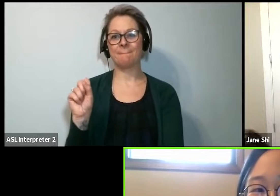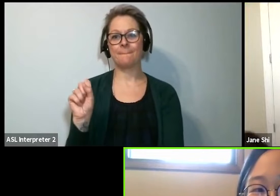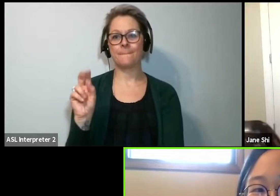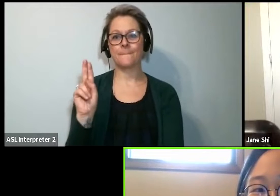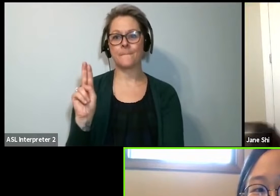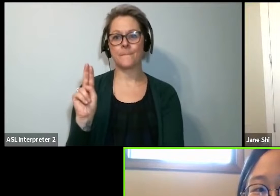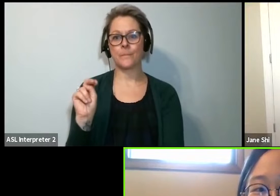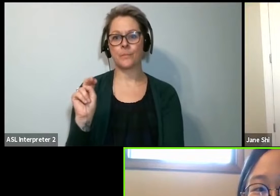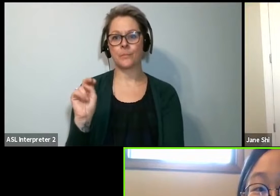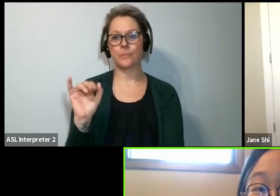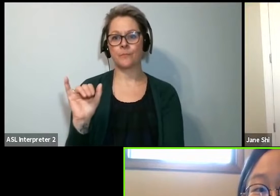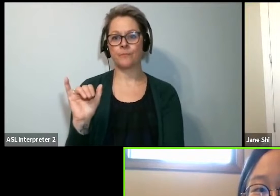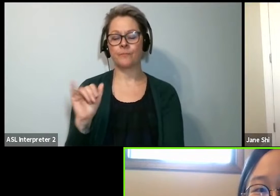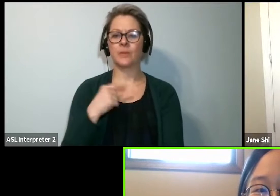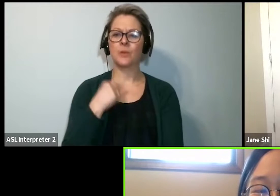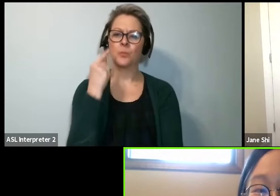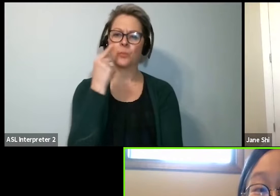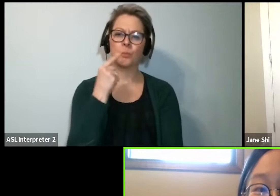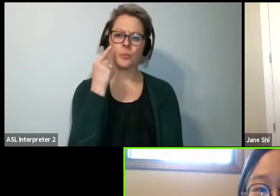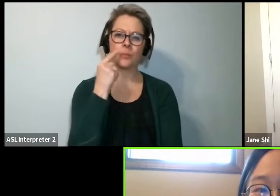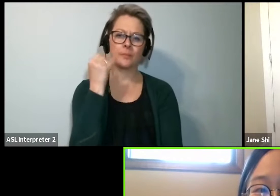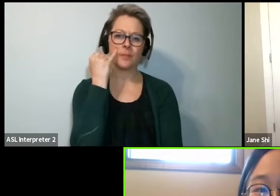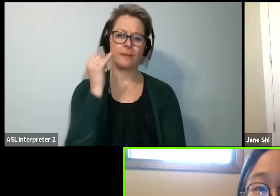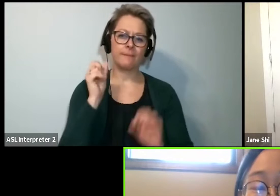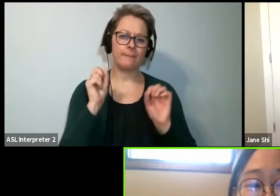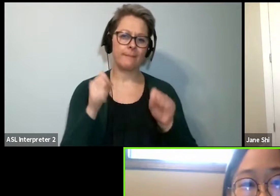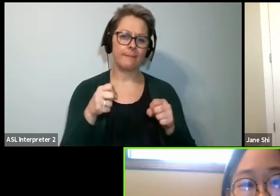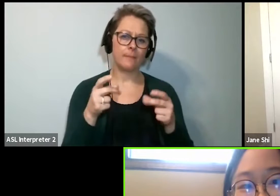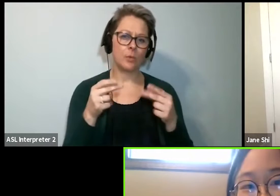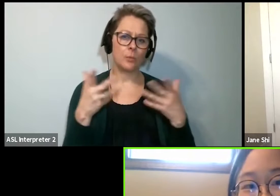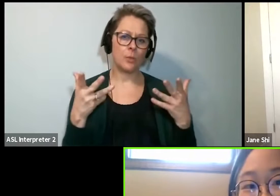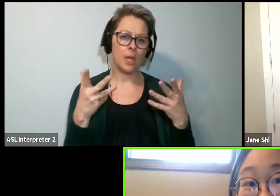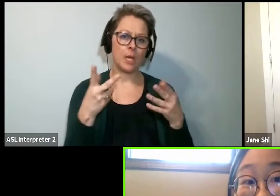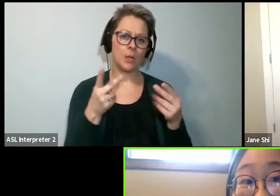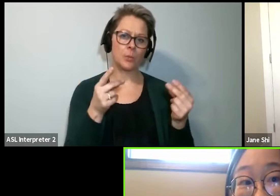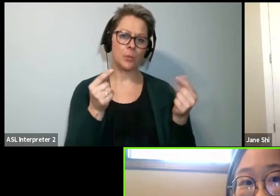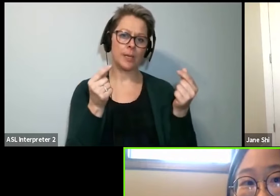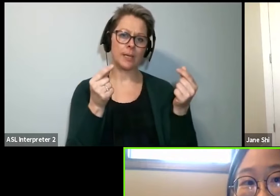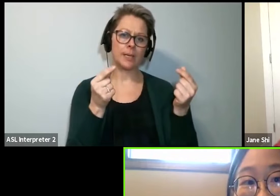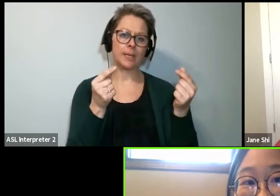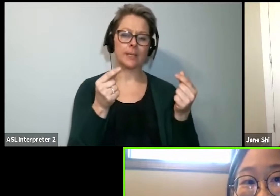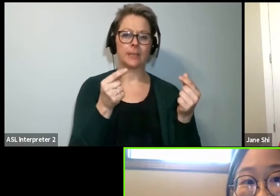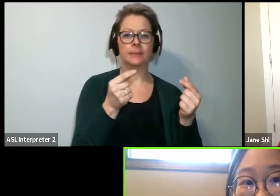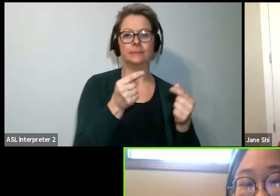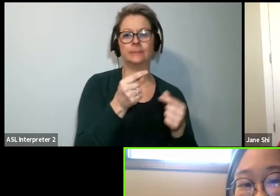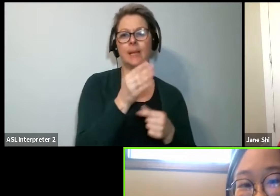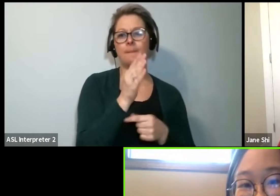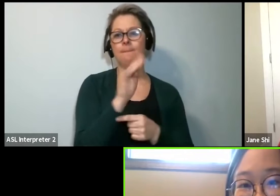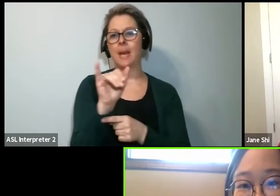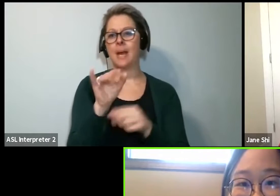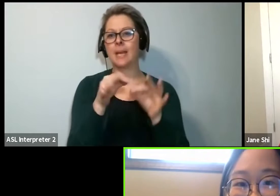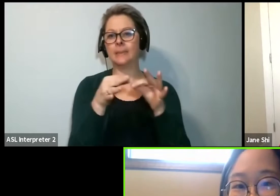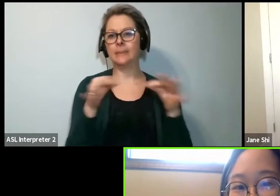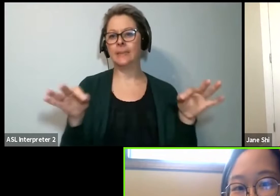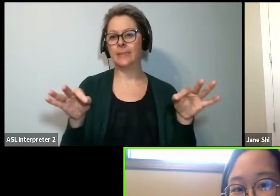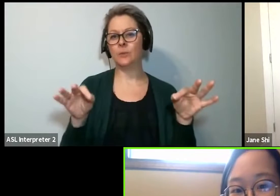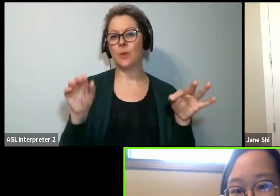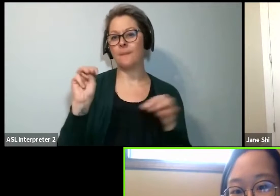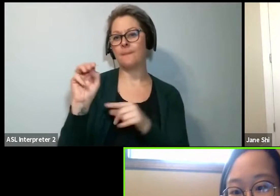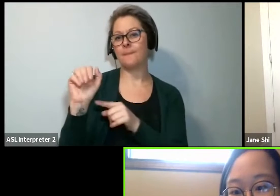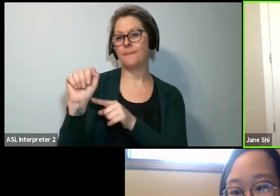I was wondering if we could do a really quick bilingual teach people how to say things in Mandarin